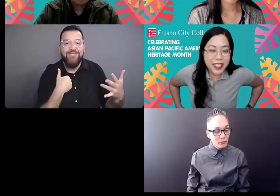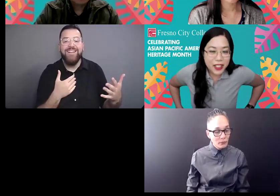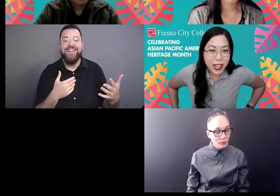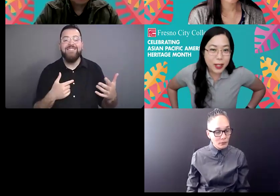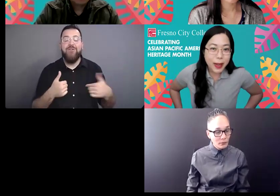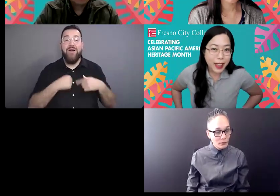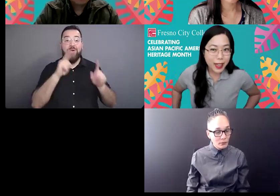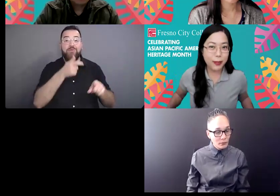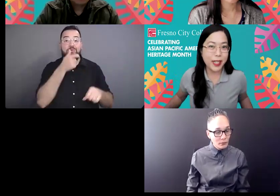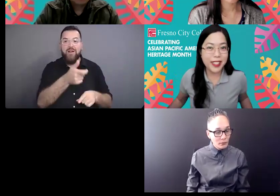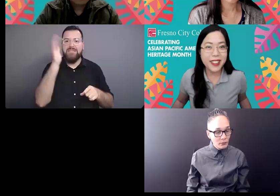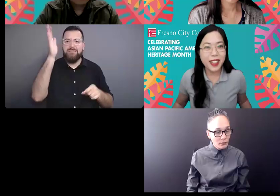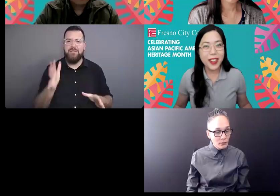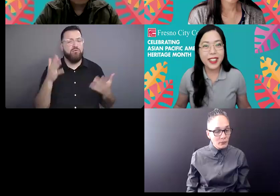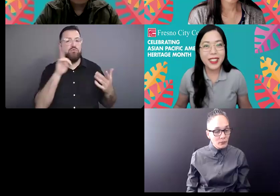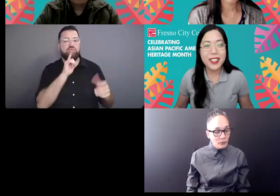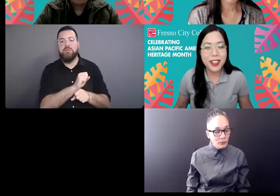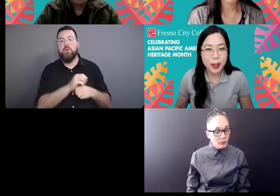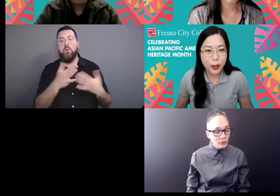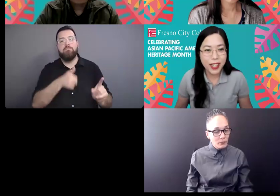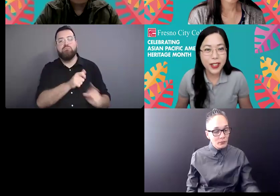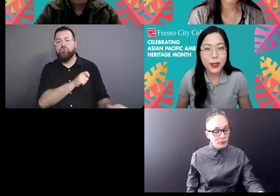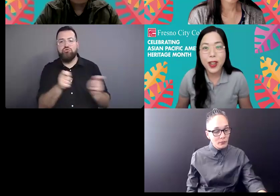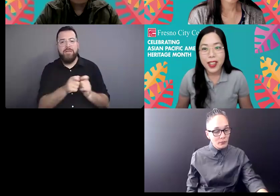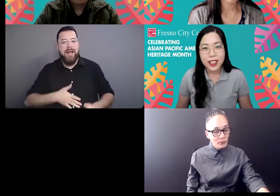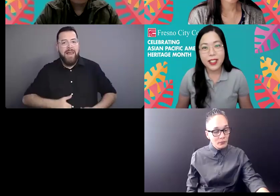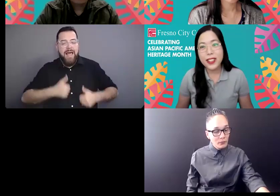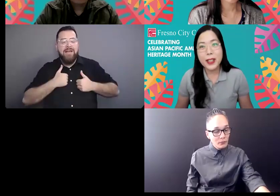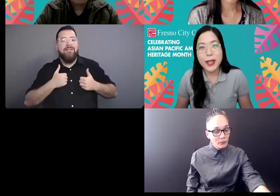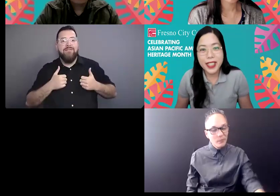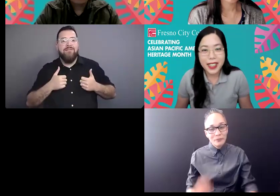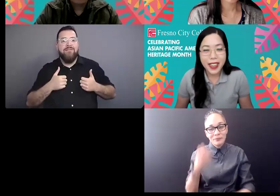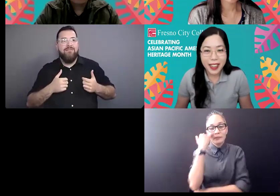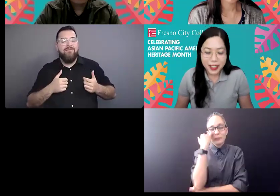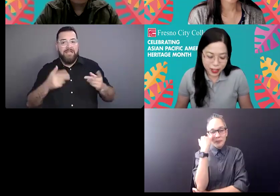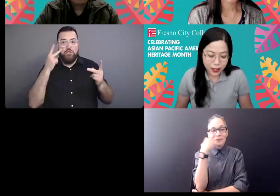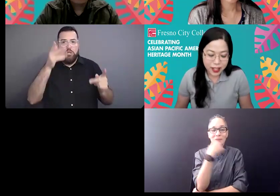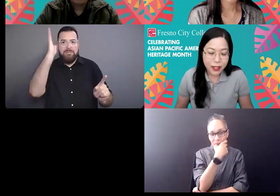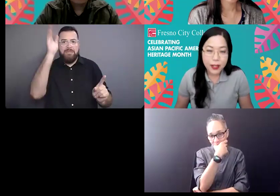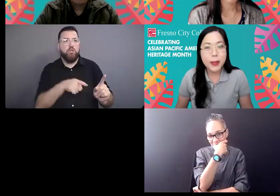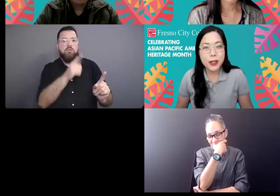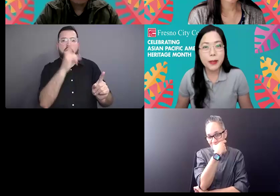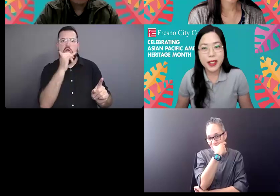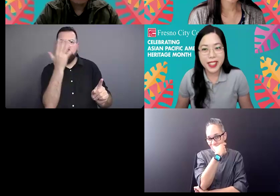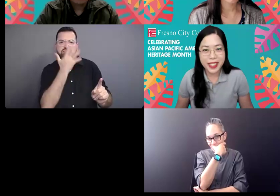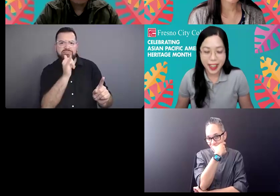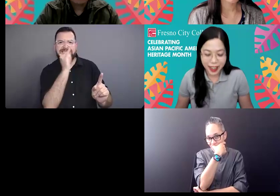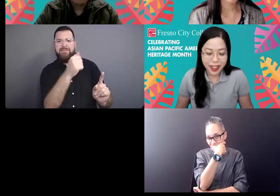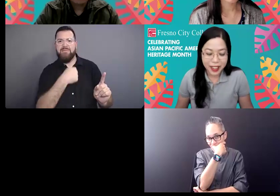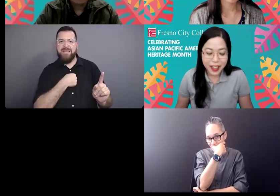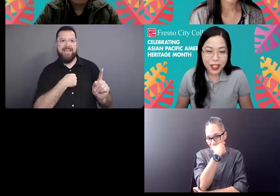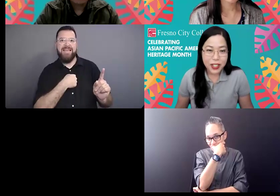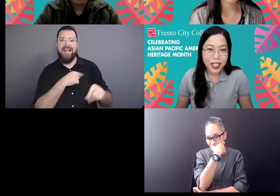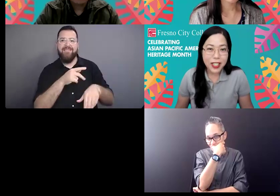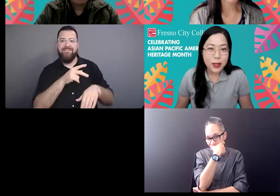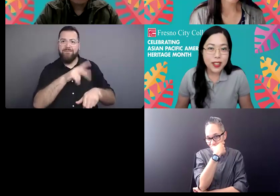it changed my life because I finally saw someone who looked like me, and she was a Filipino American,